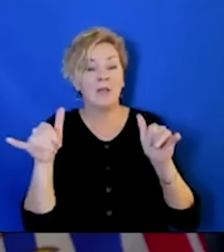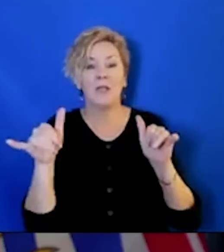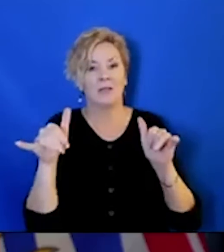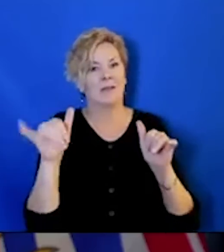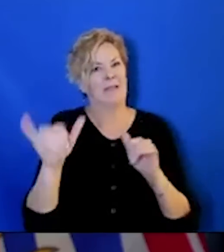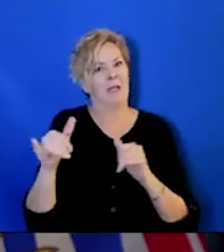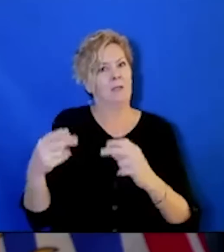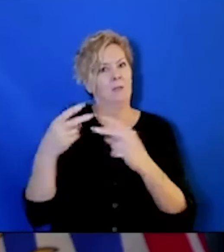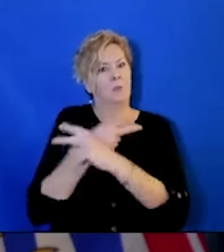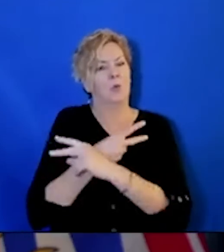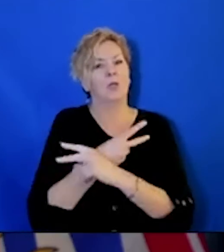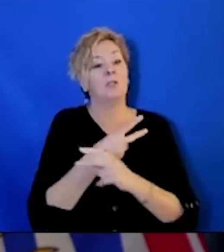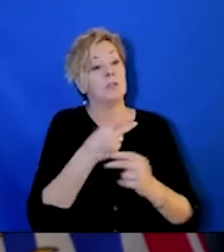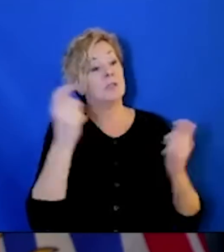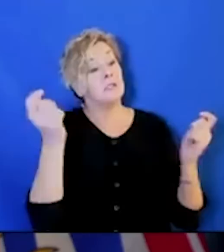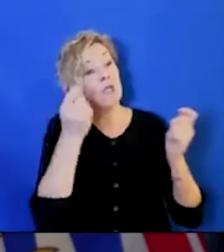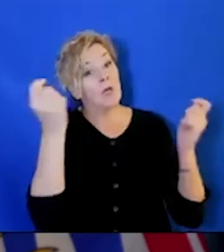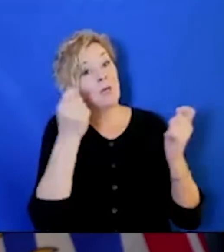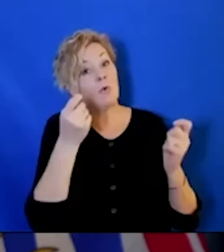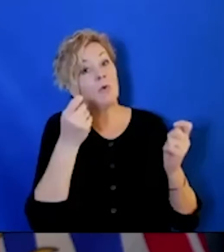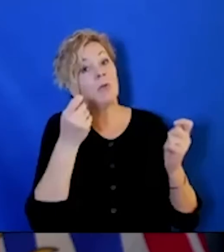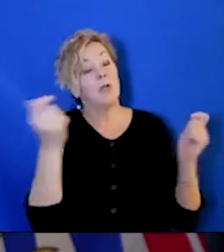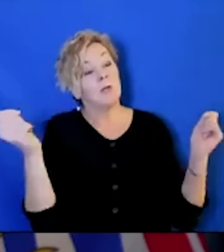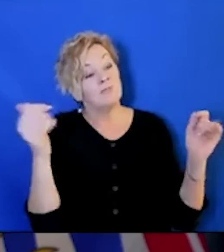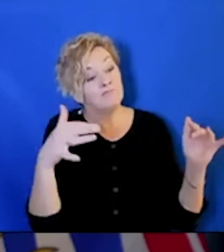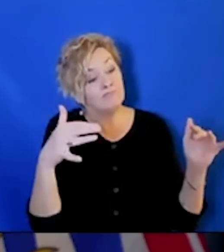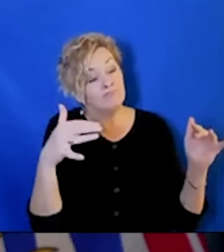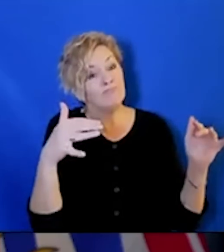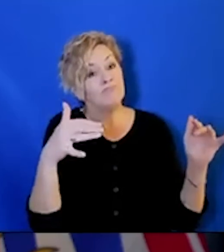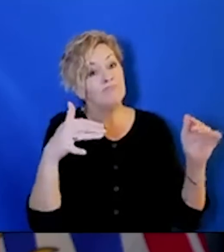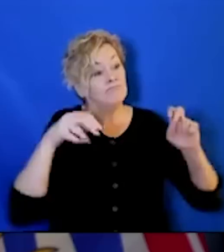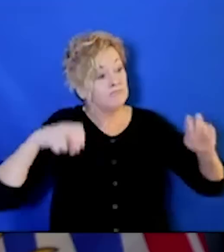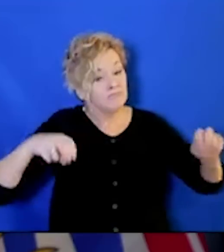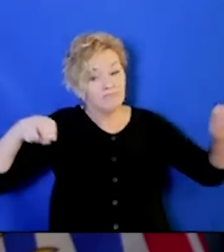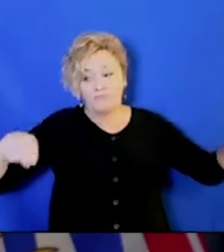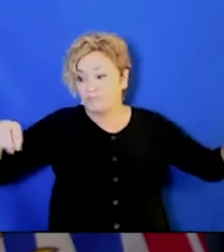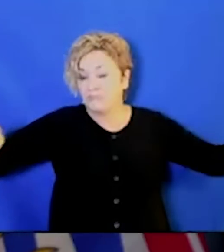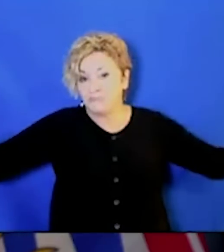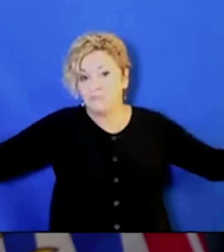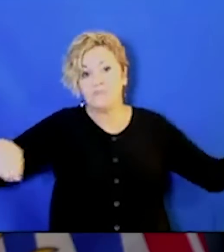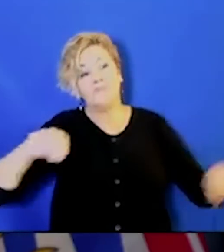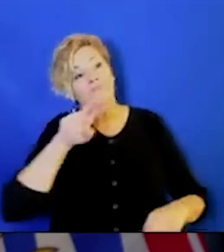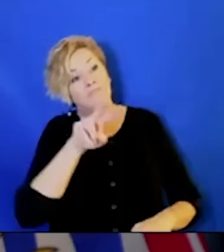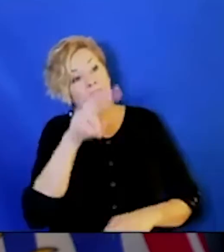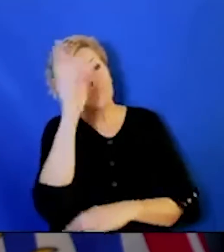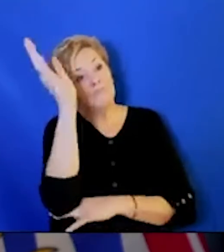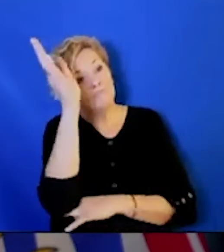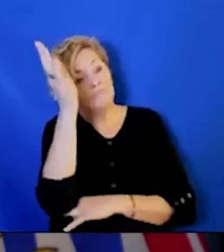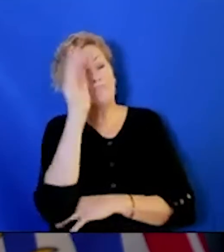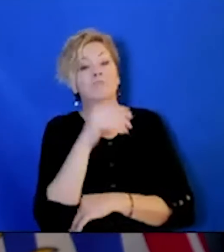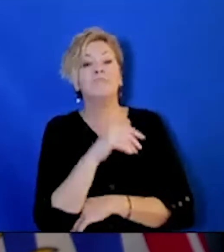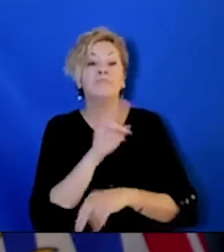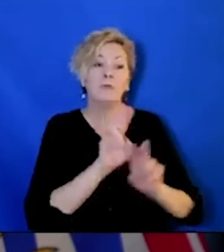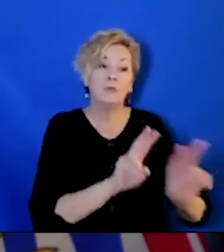after or around these important ceremonies where transmission happens, because we don't have safety protocols in our homes